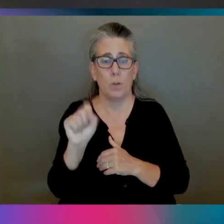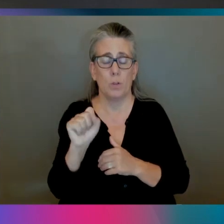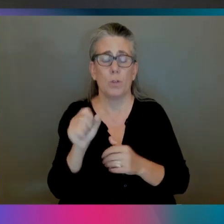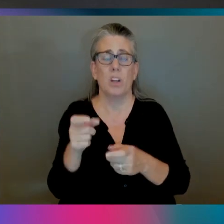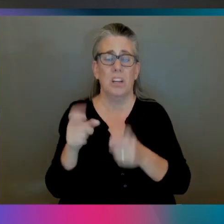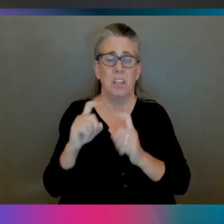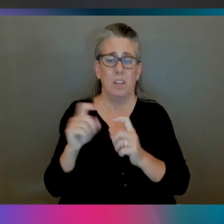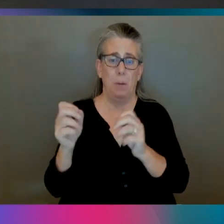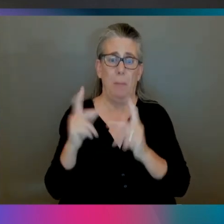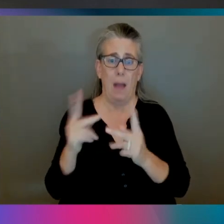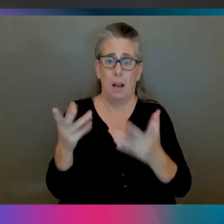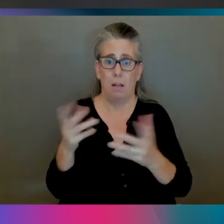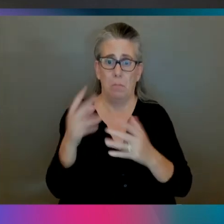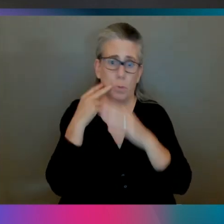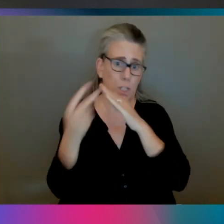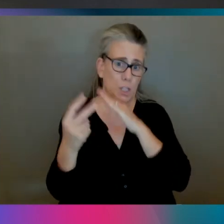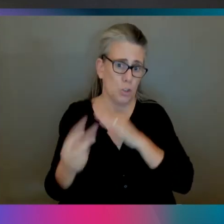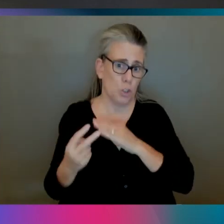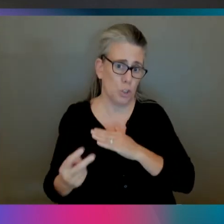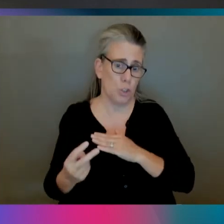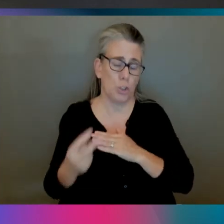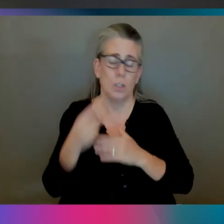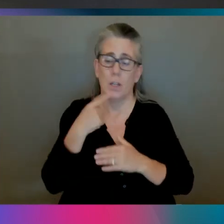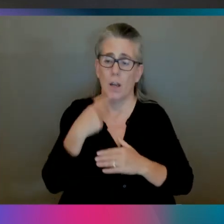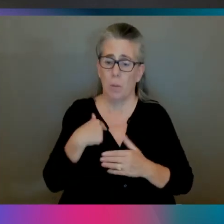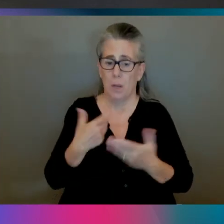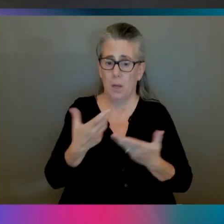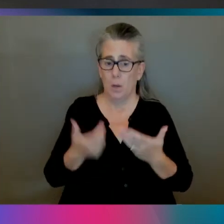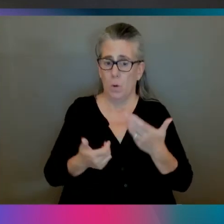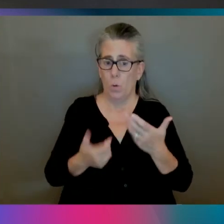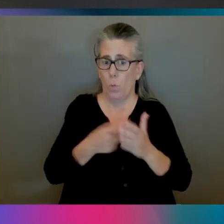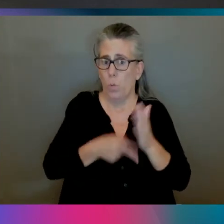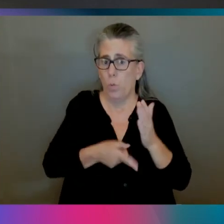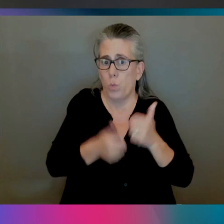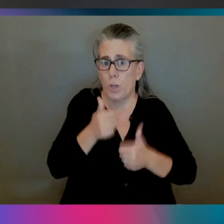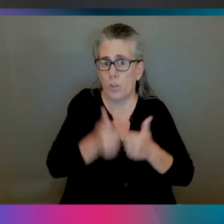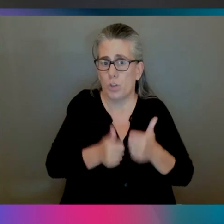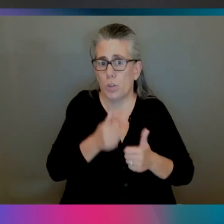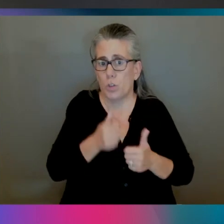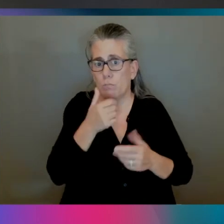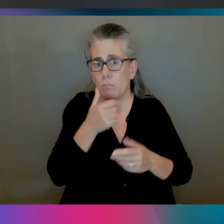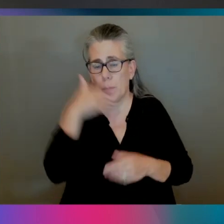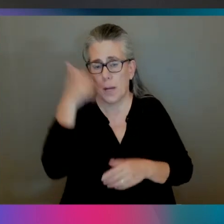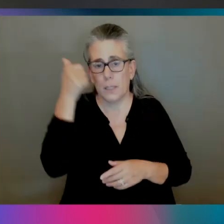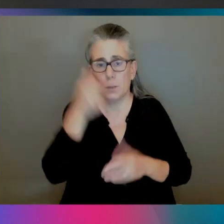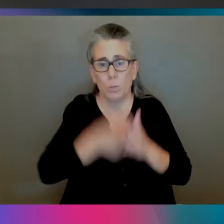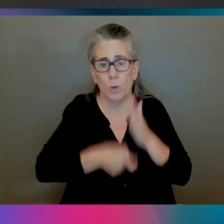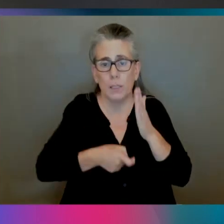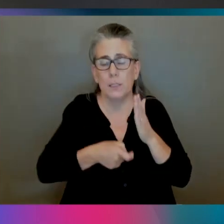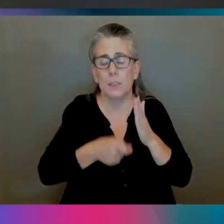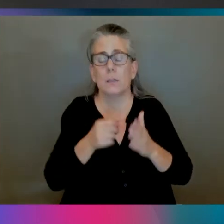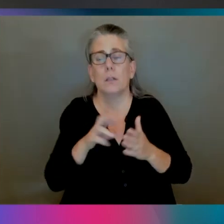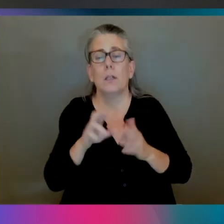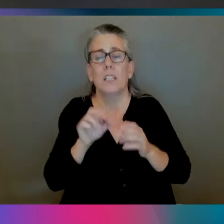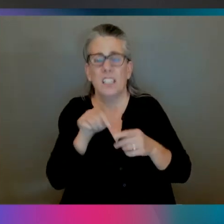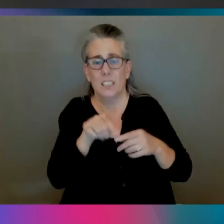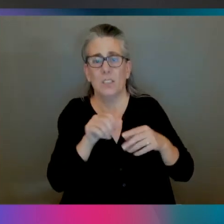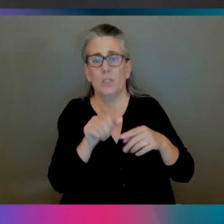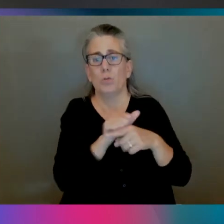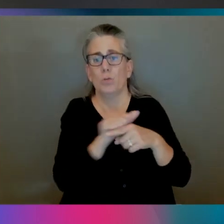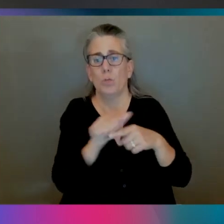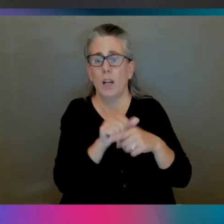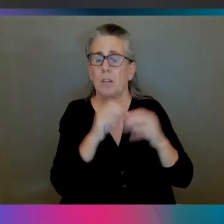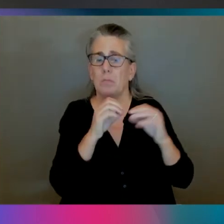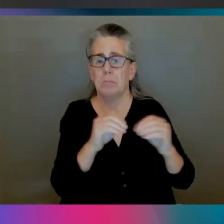for this user, tell me which of those products. So this is a trained model that would give you back those